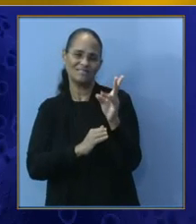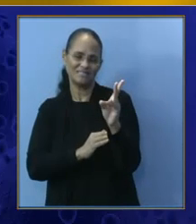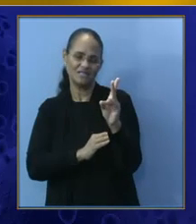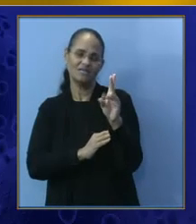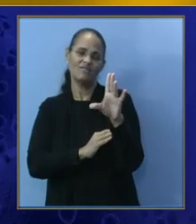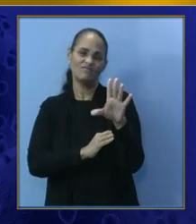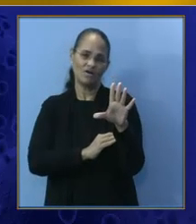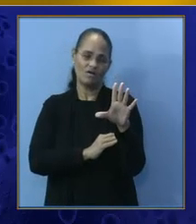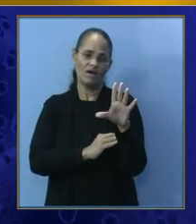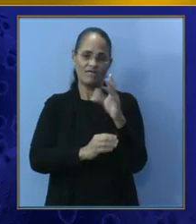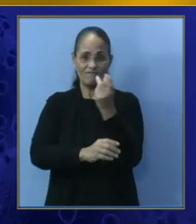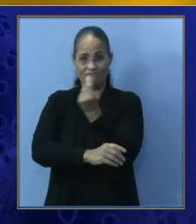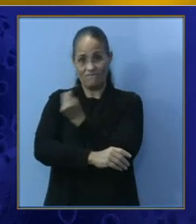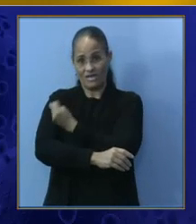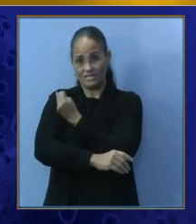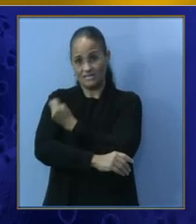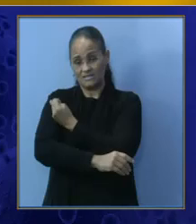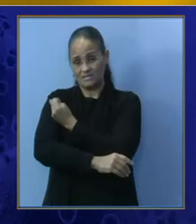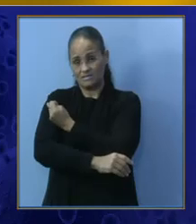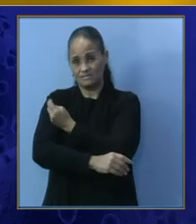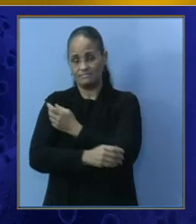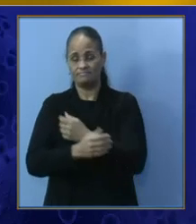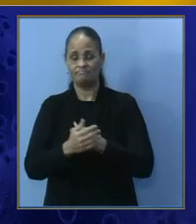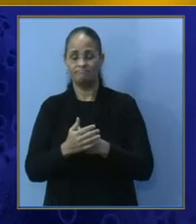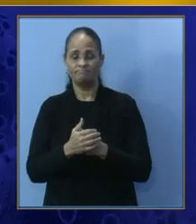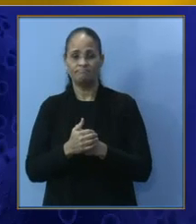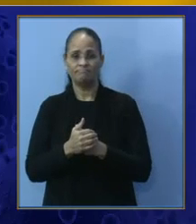1,665 vaccines administered.